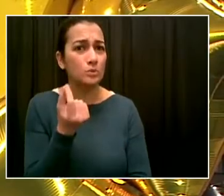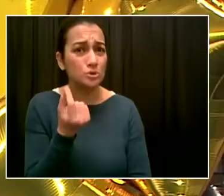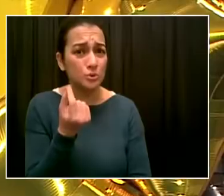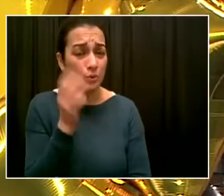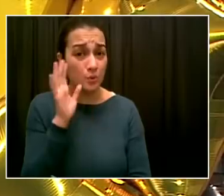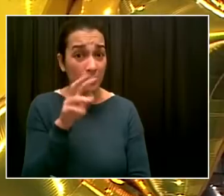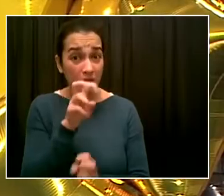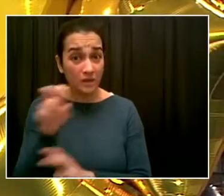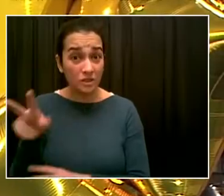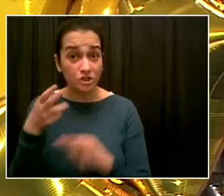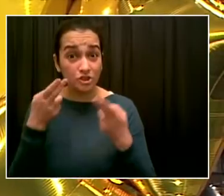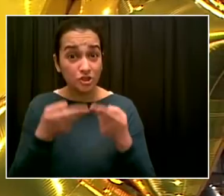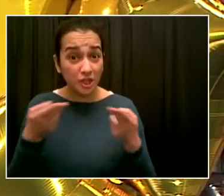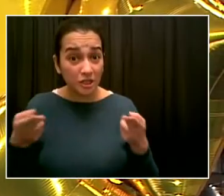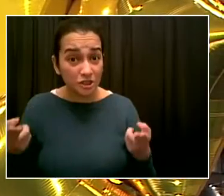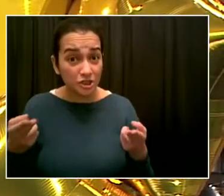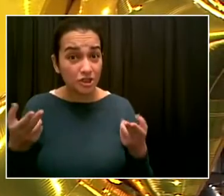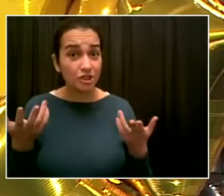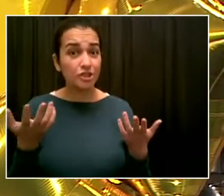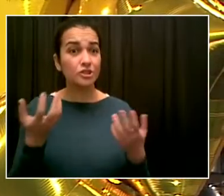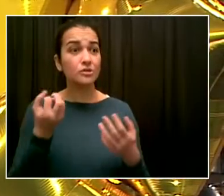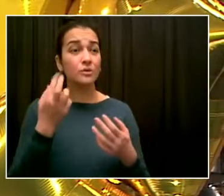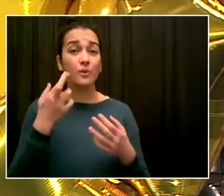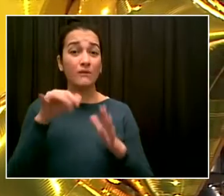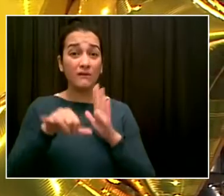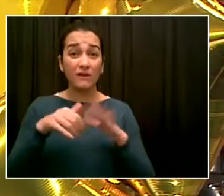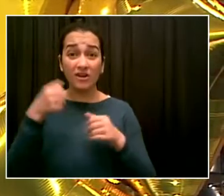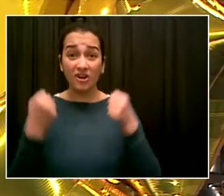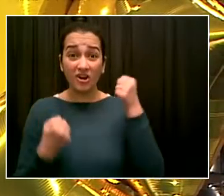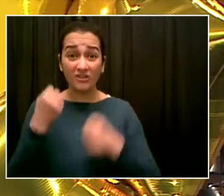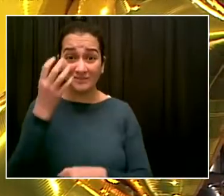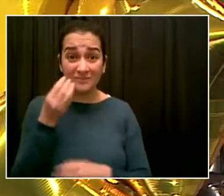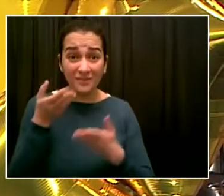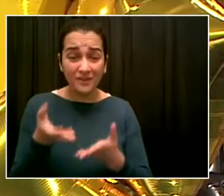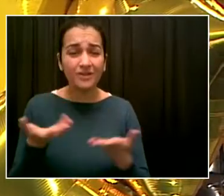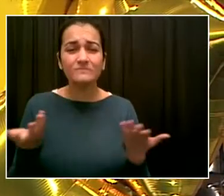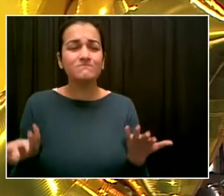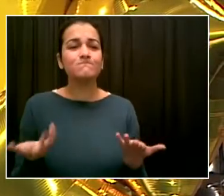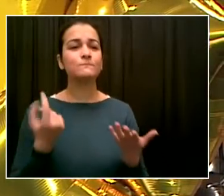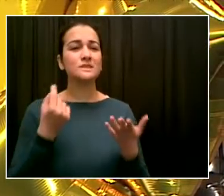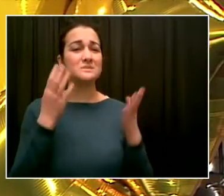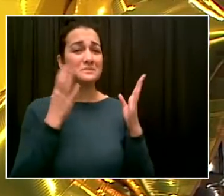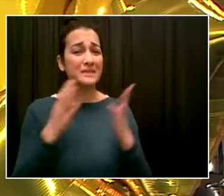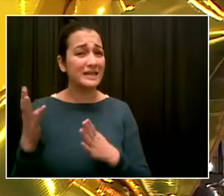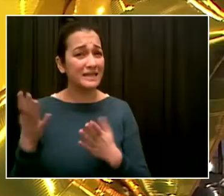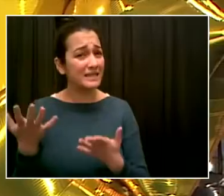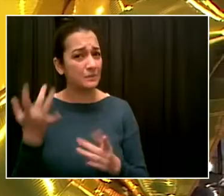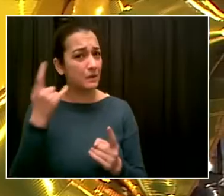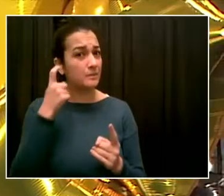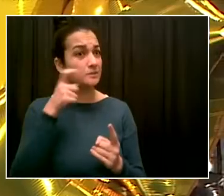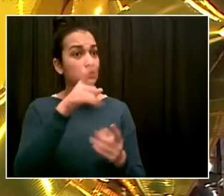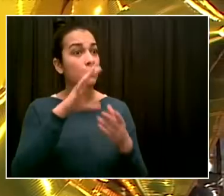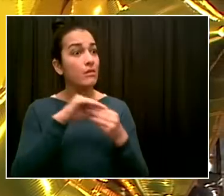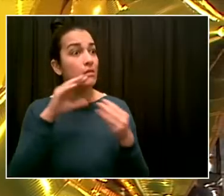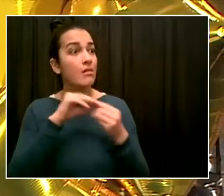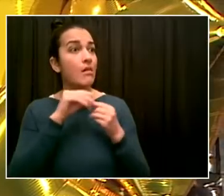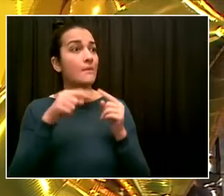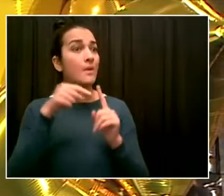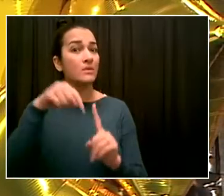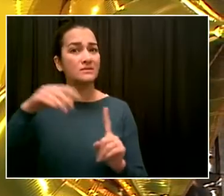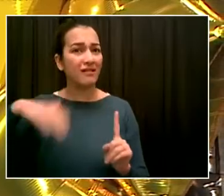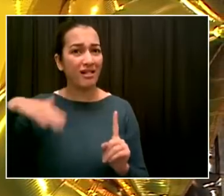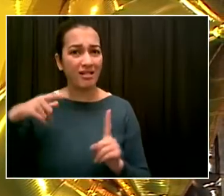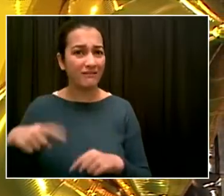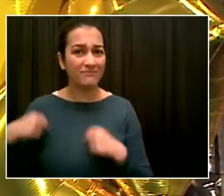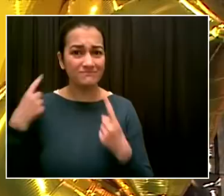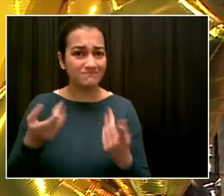city caseworkers since being transferred to these hotels. Well, we got to fix that for sure, Ari. Thank you for raising it. And if you be kind enough and your